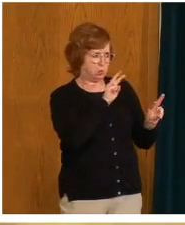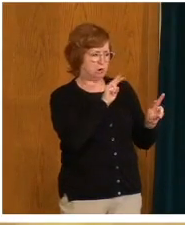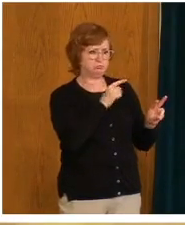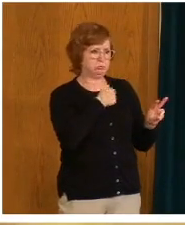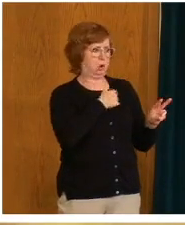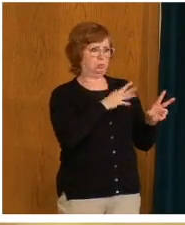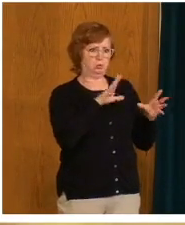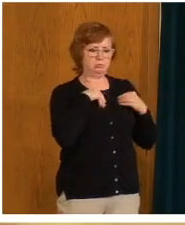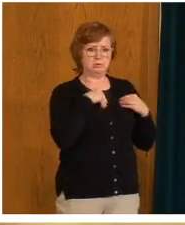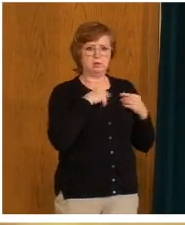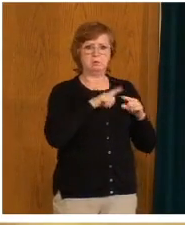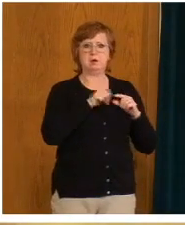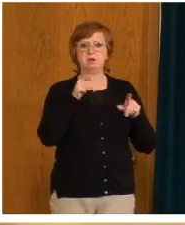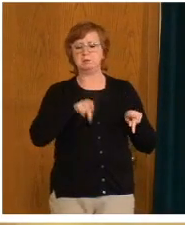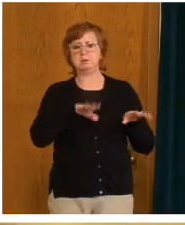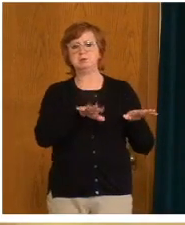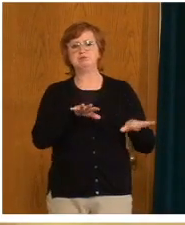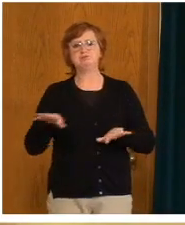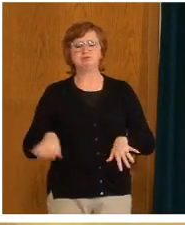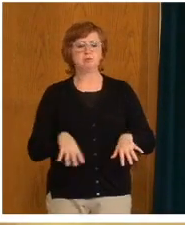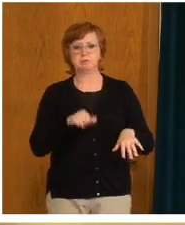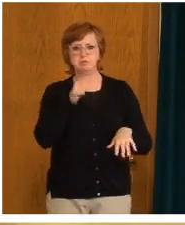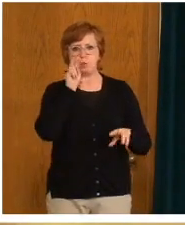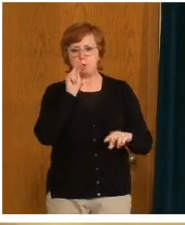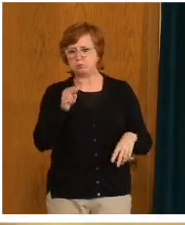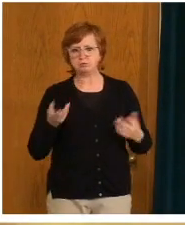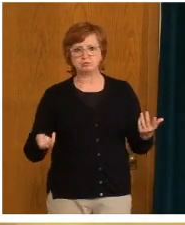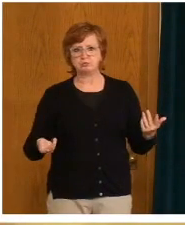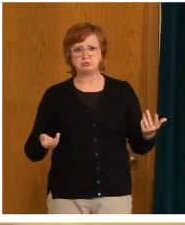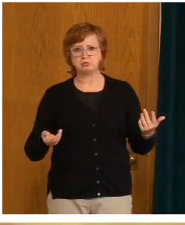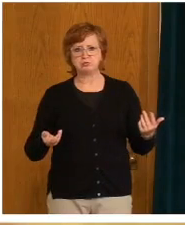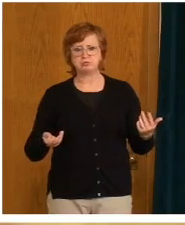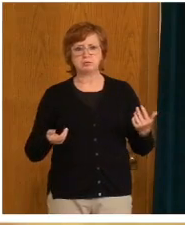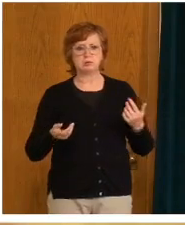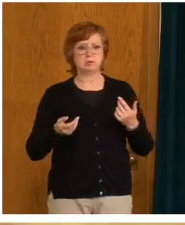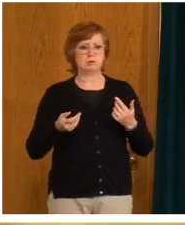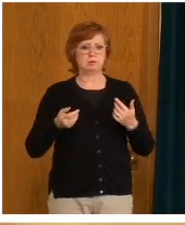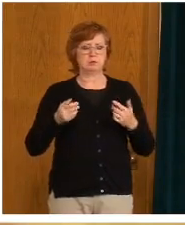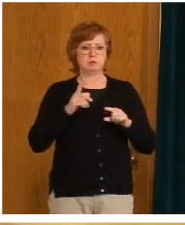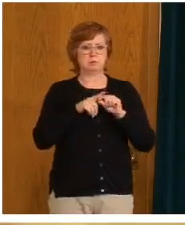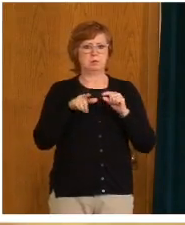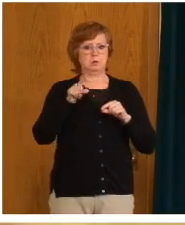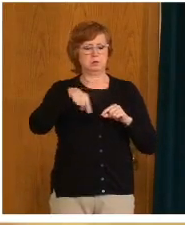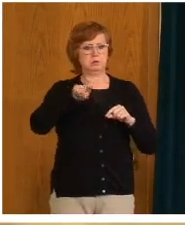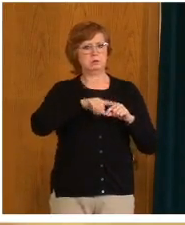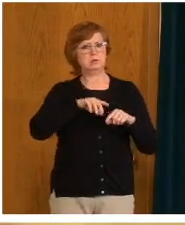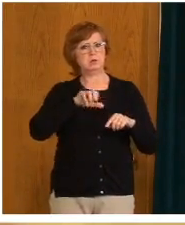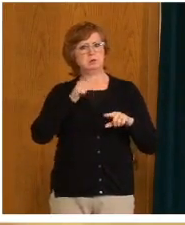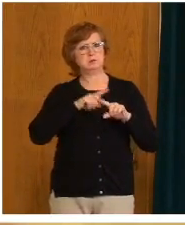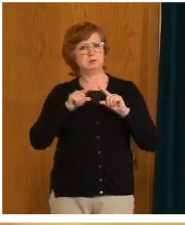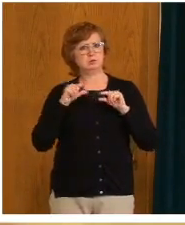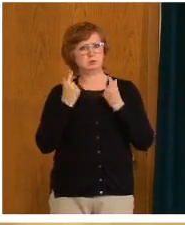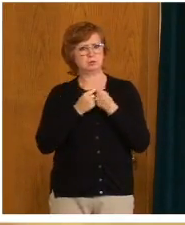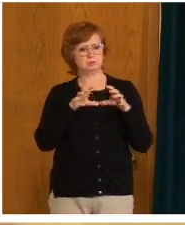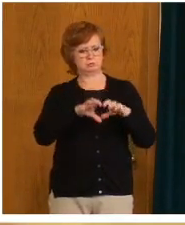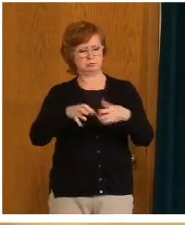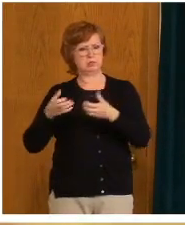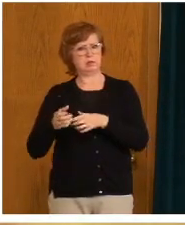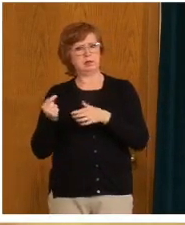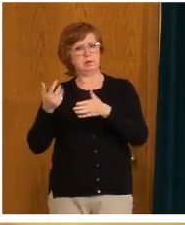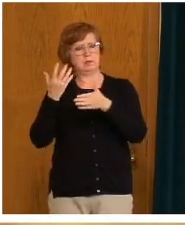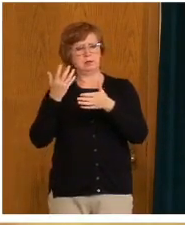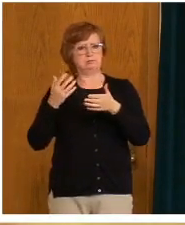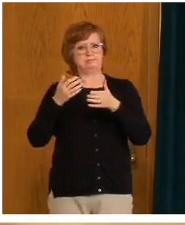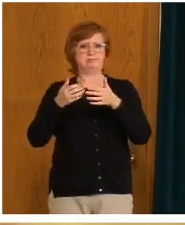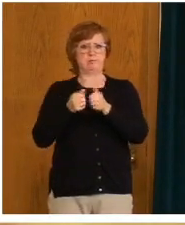groups that have discovered that they have some momentum to oppose vaccines, or it's not getting